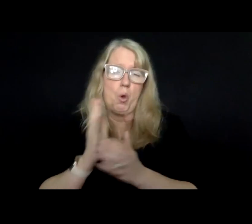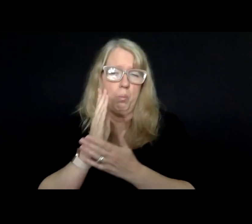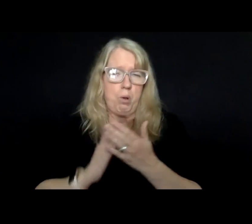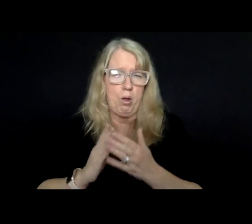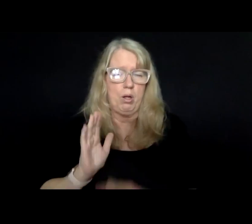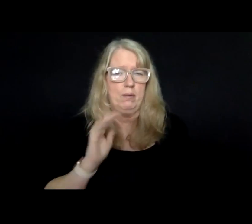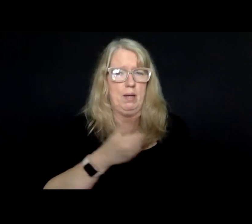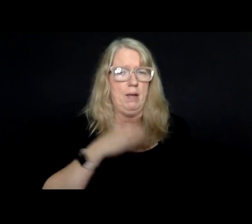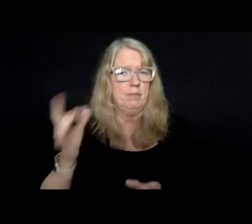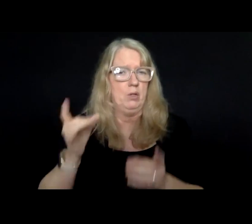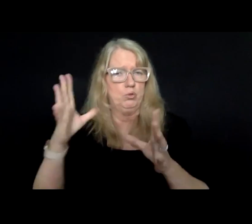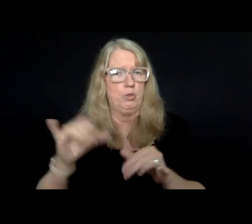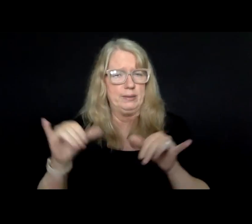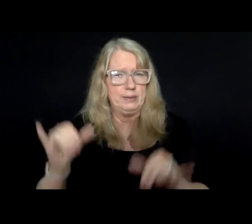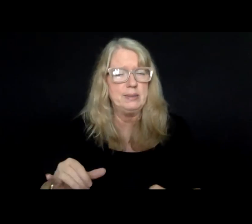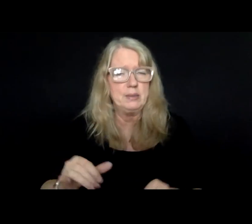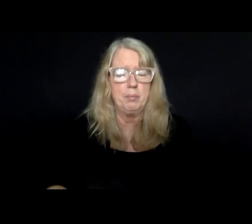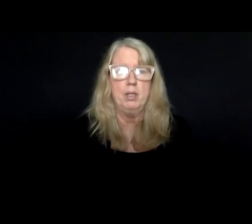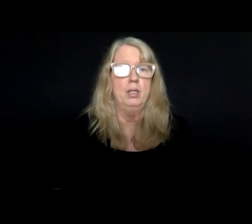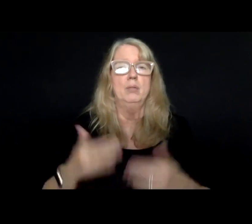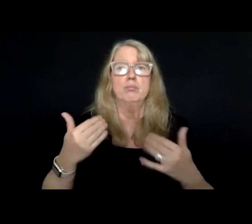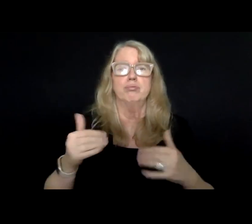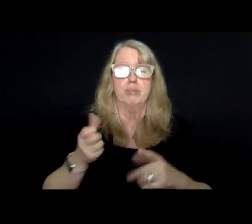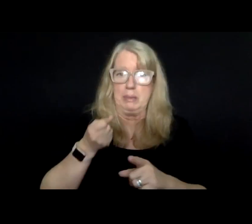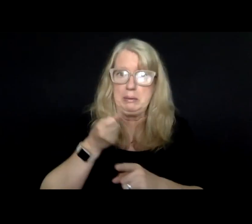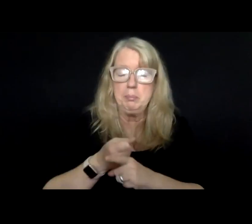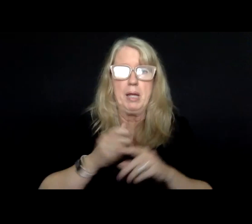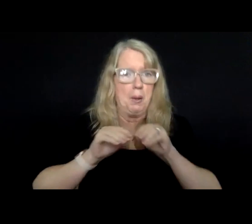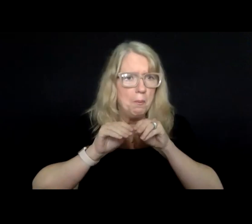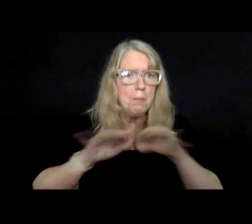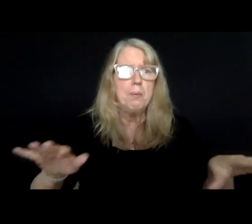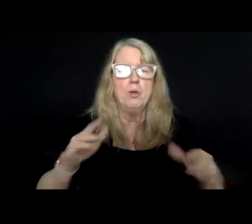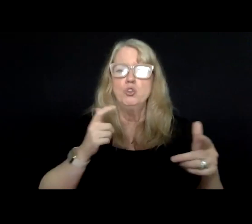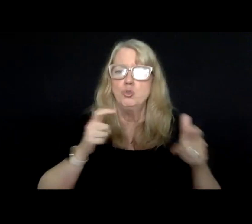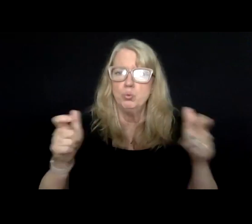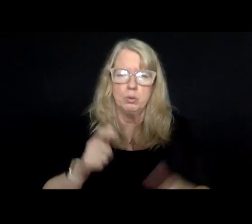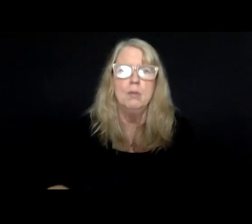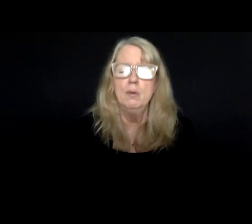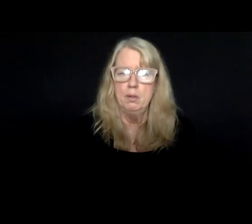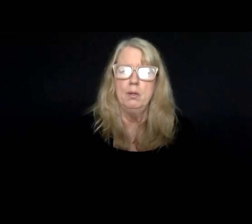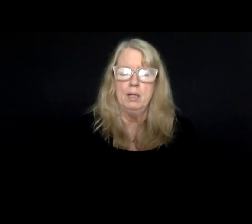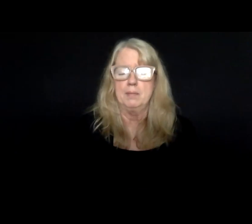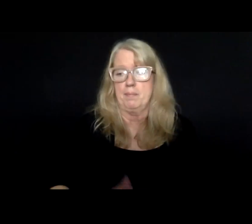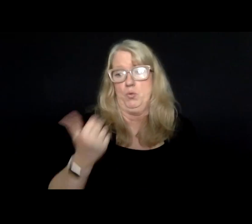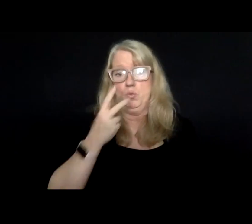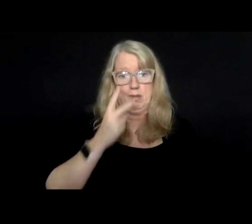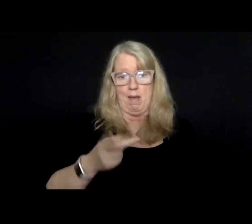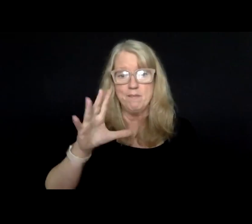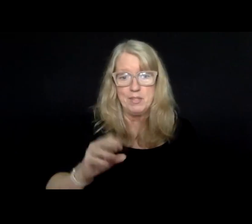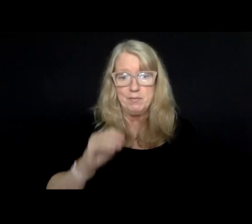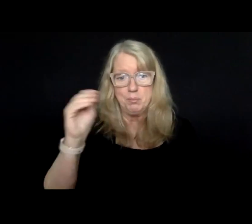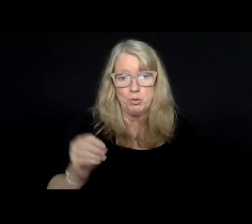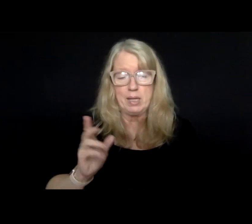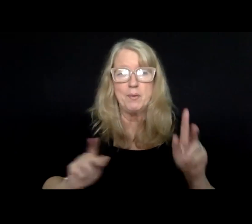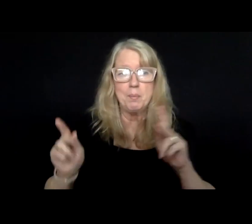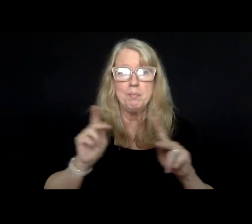our crisis system, it's been a huge impact because, as you see, we've had 50% of the people